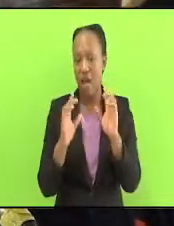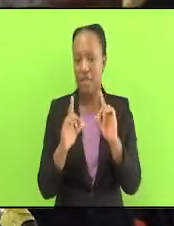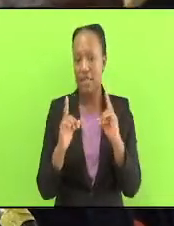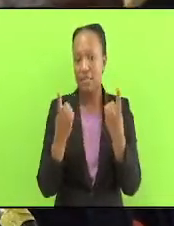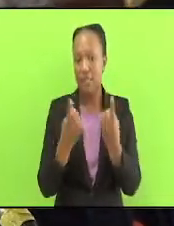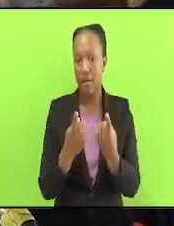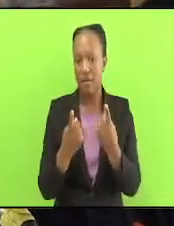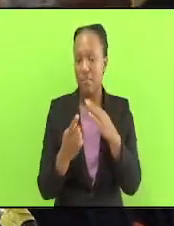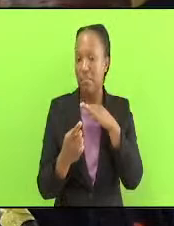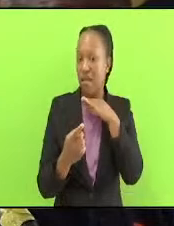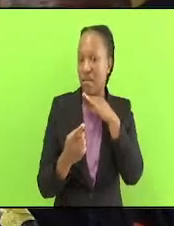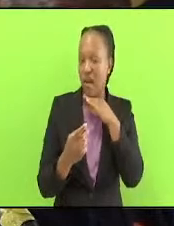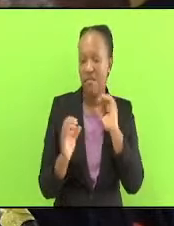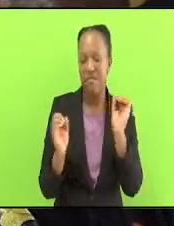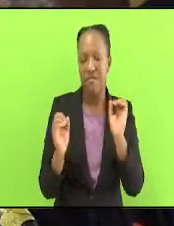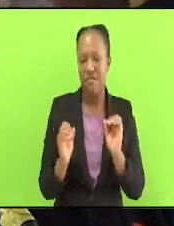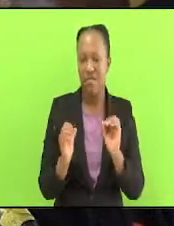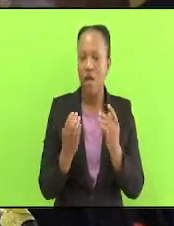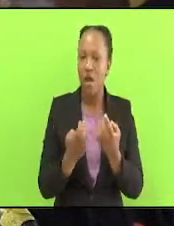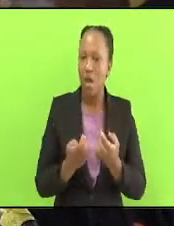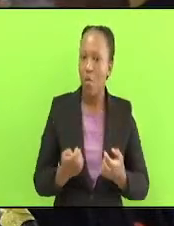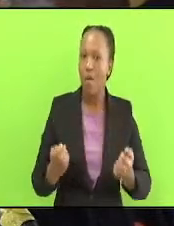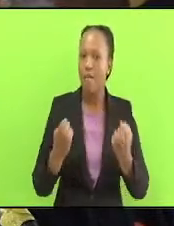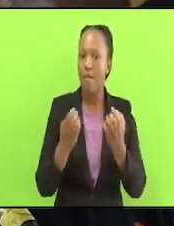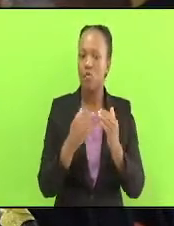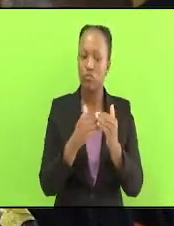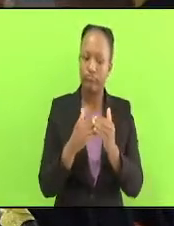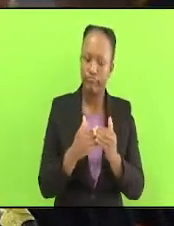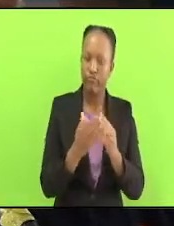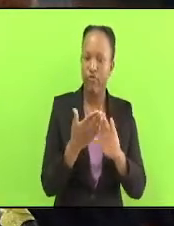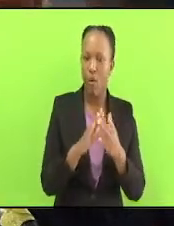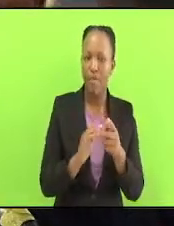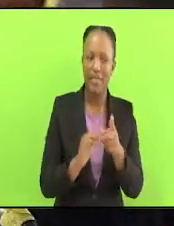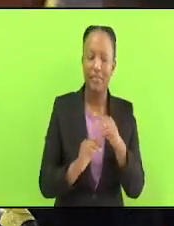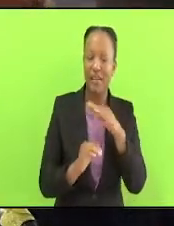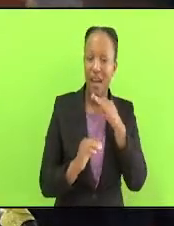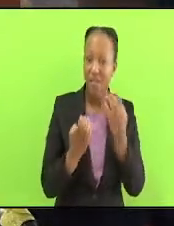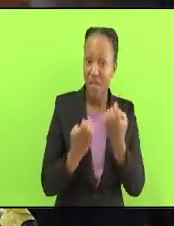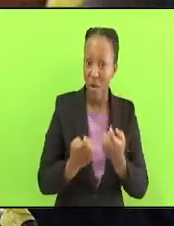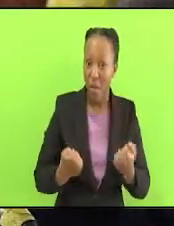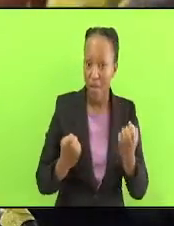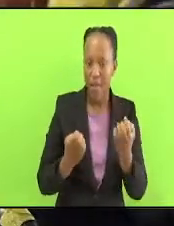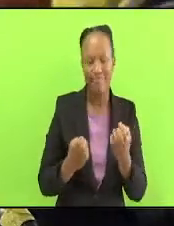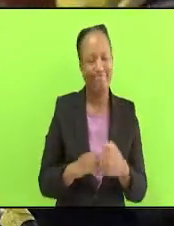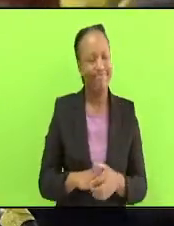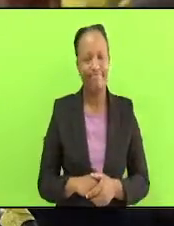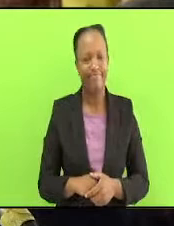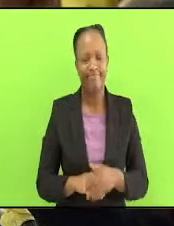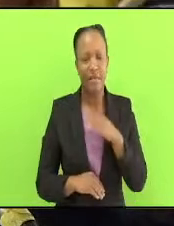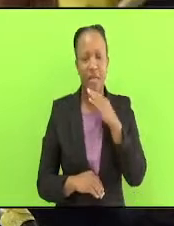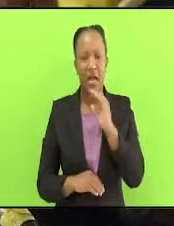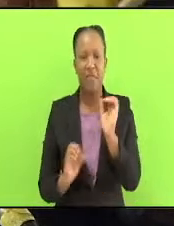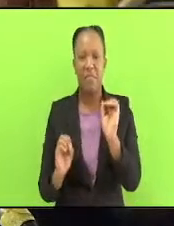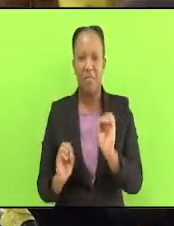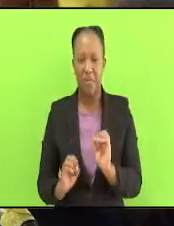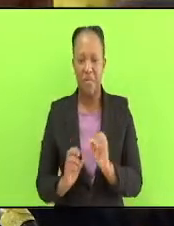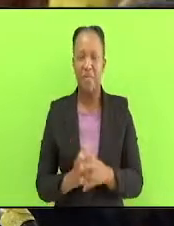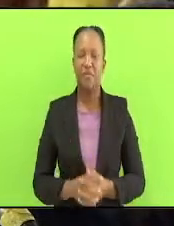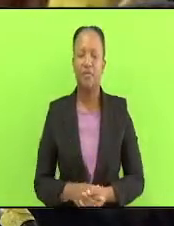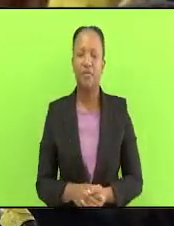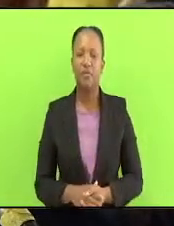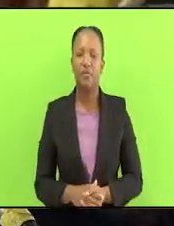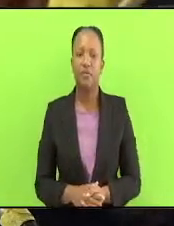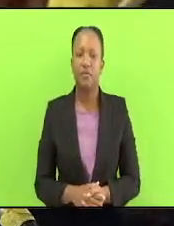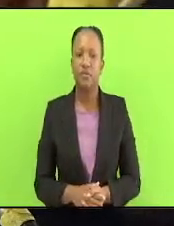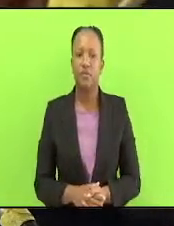have enough manpower or equipment to look after the community. Mme se rile ra itemogela sona ke gore ha ntse melelo e runya yalo bothata ke